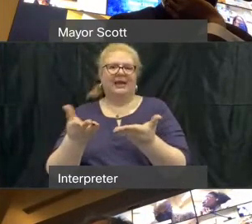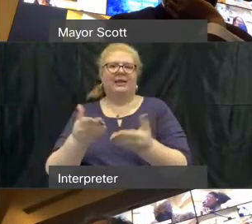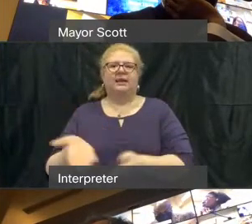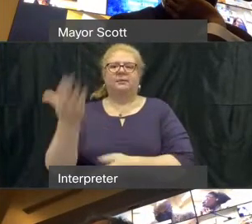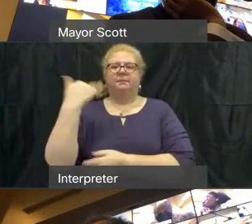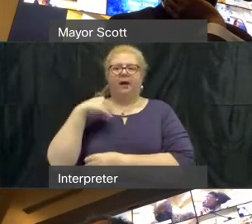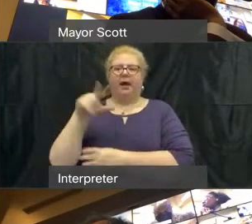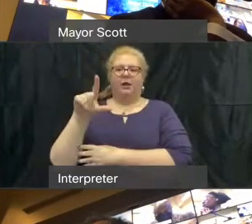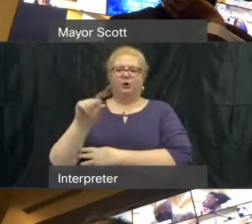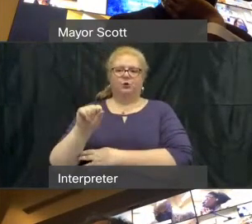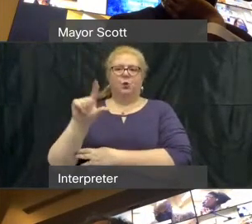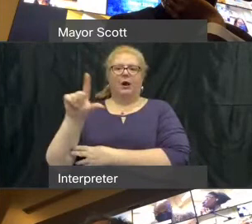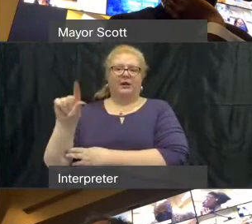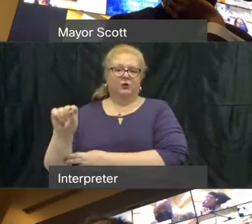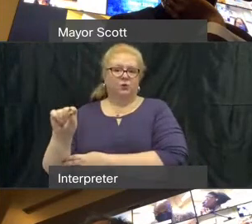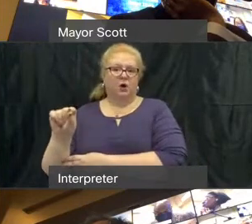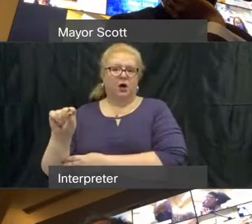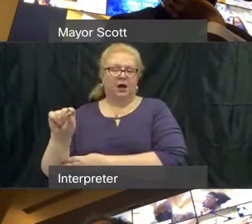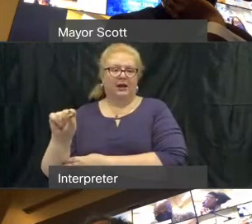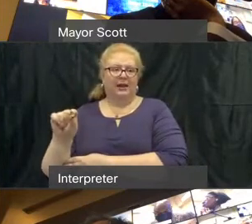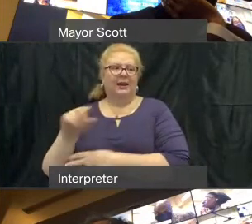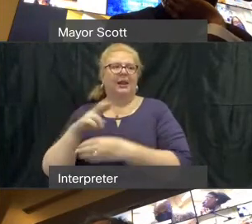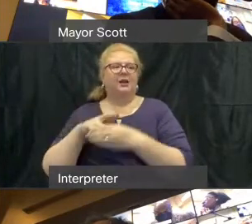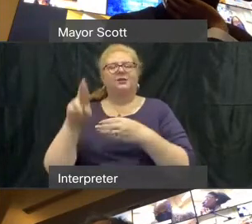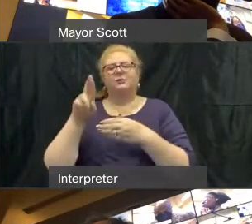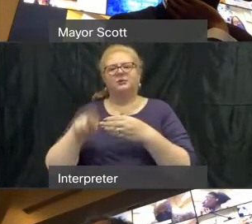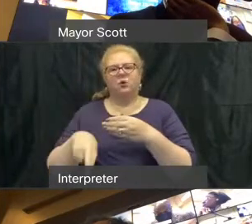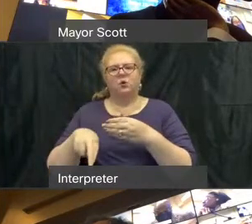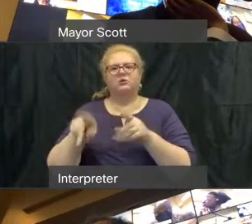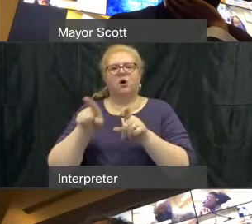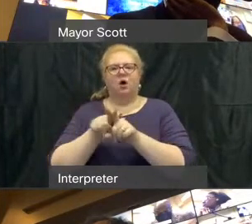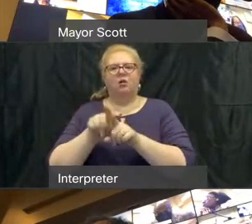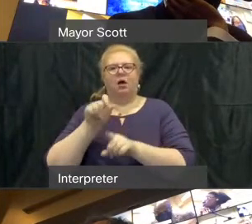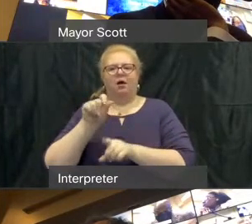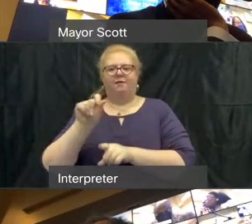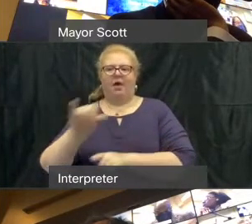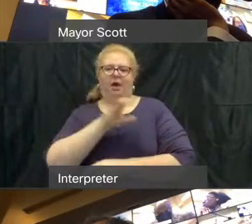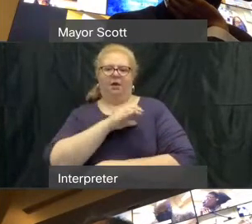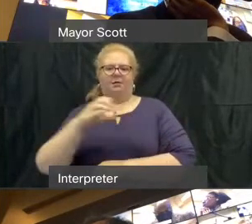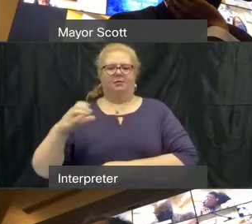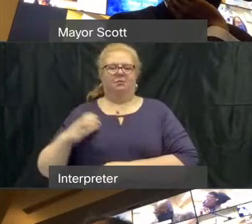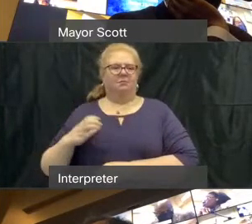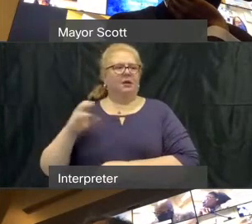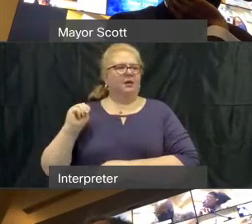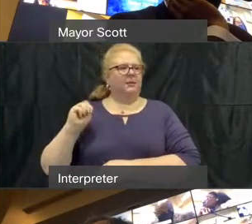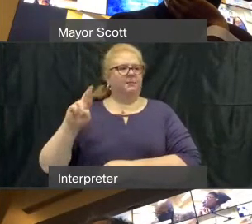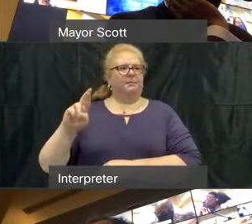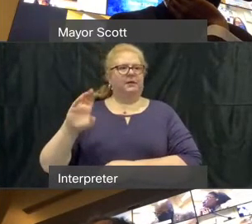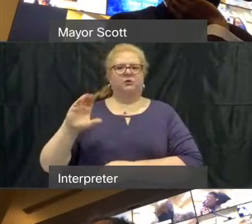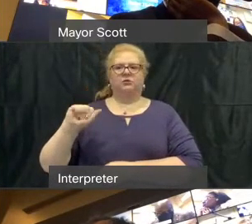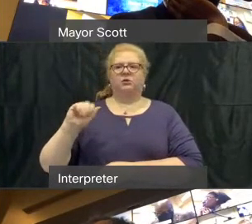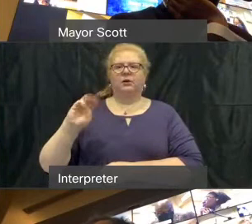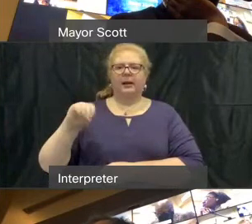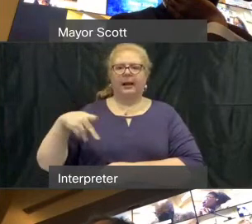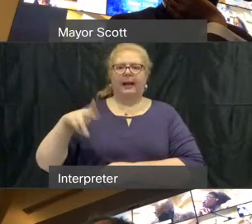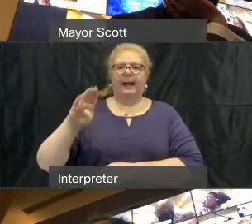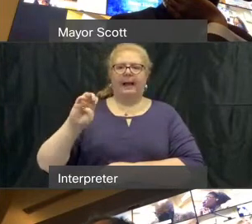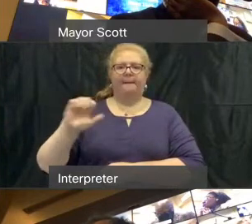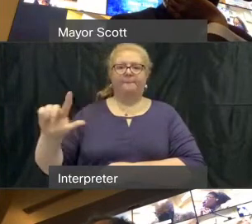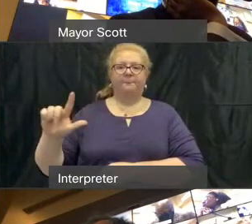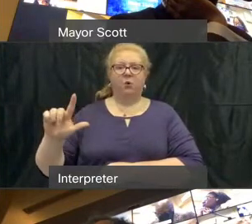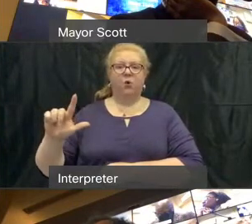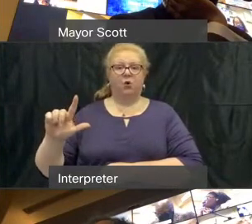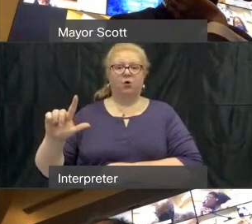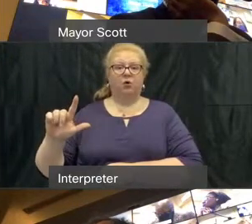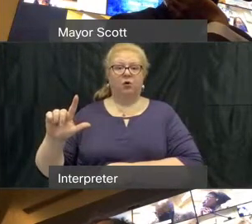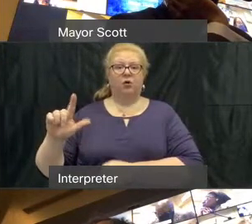2020. As a result of the committee that Mr. Campbell had chaired,